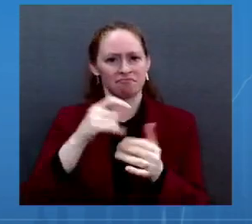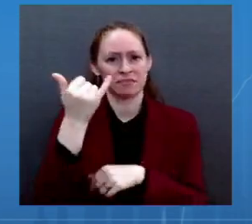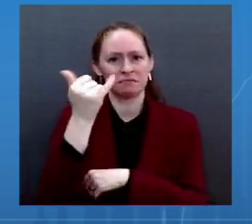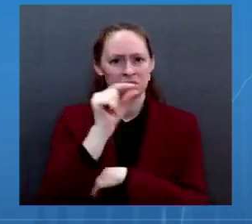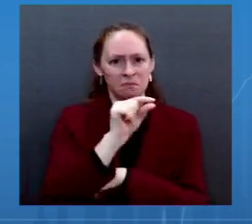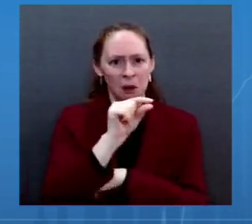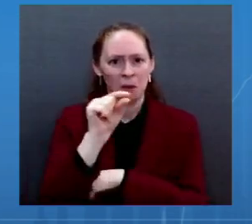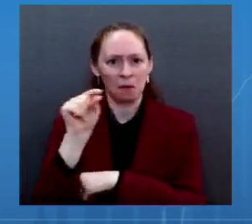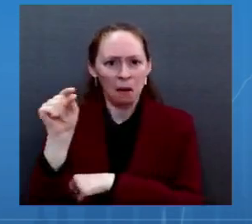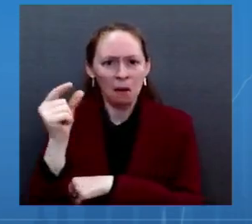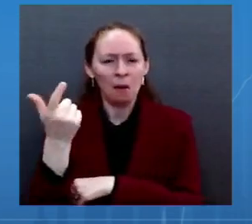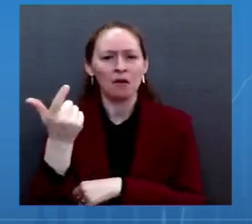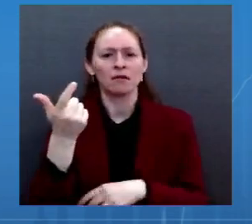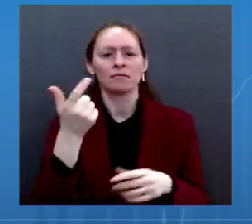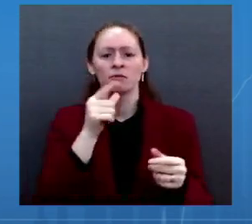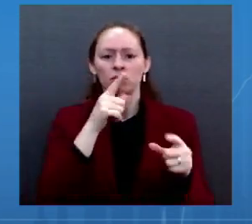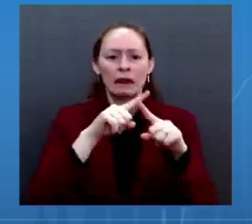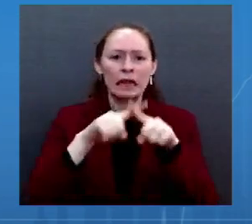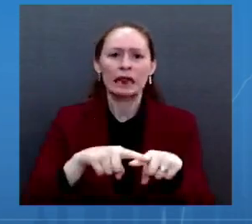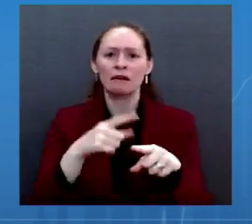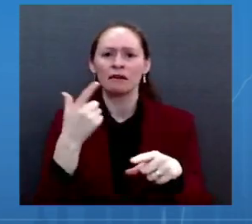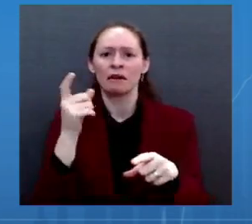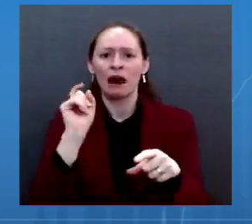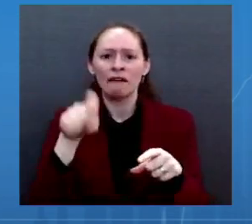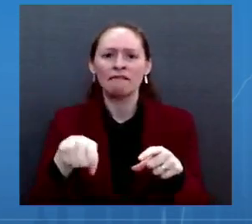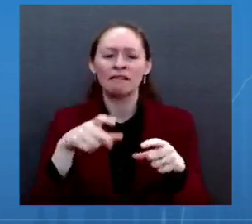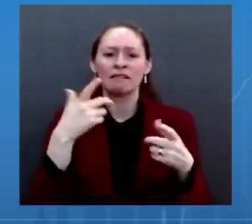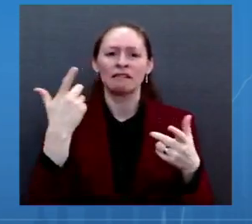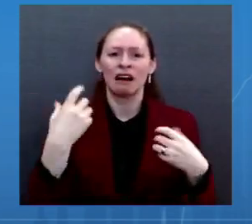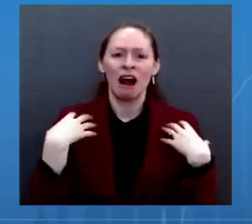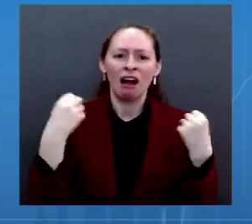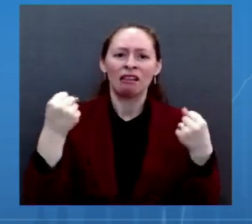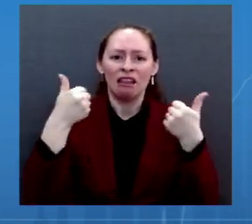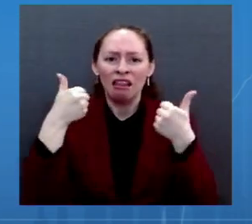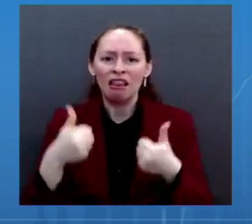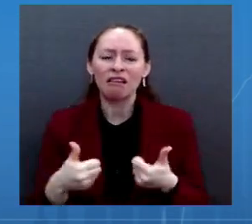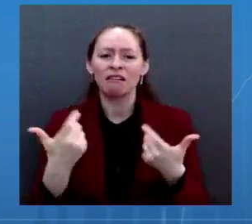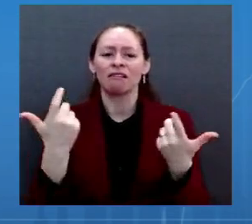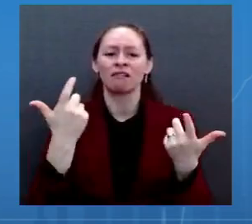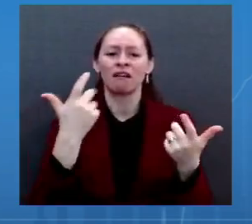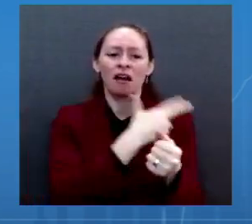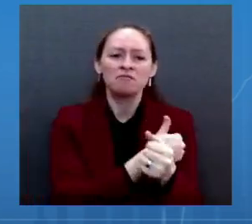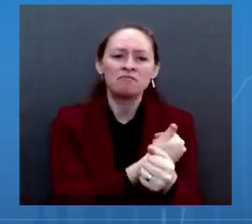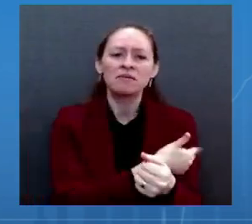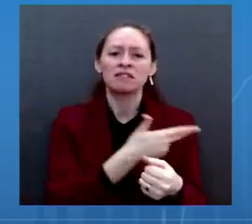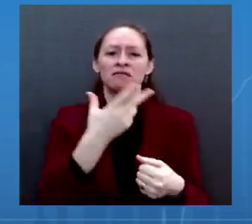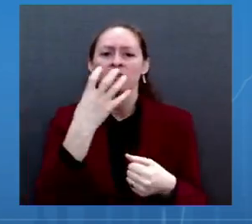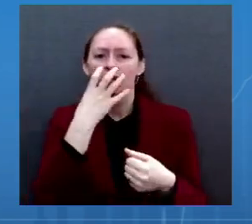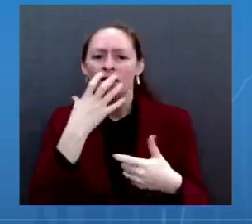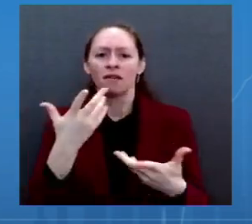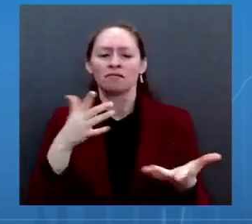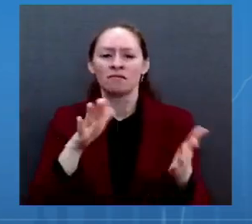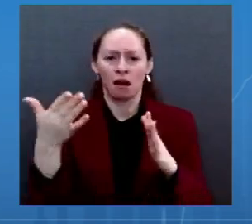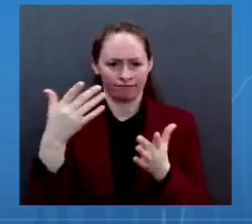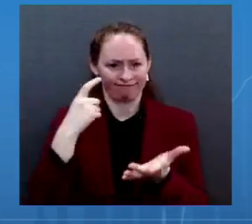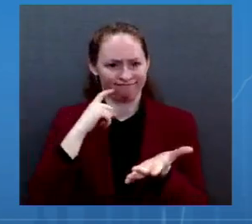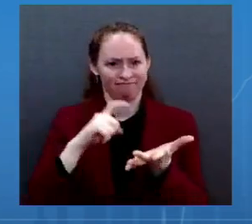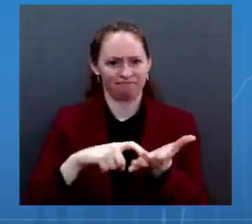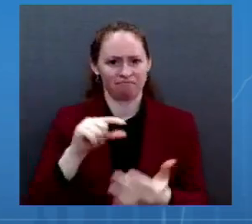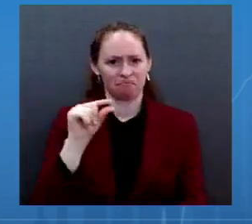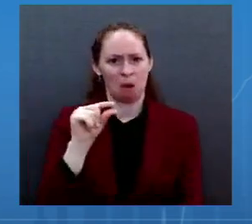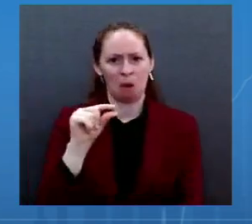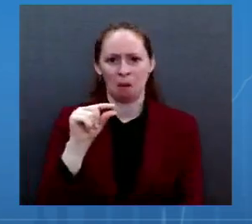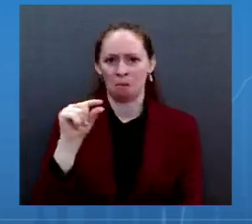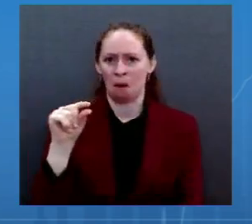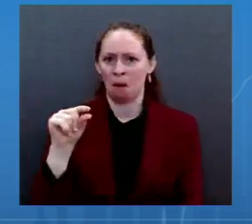each case, the yellow bar is significantly less than the red and the blue bar, which represent beta and